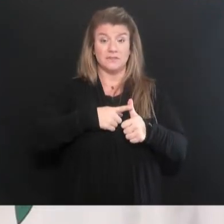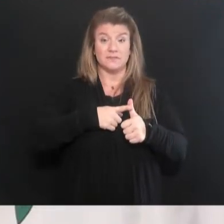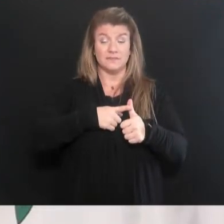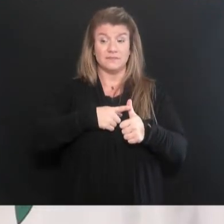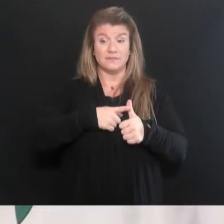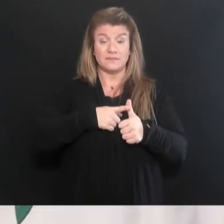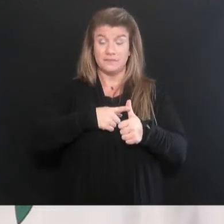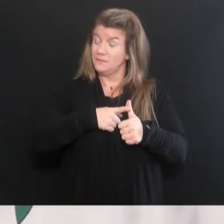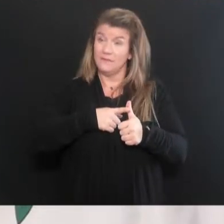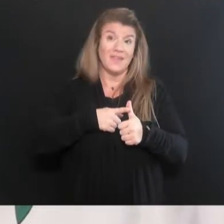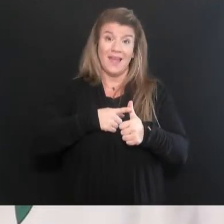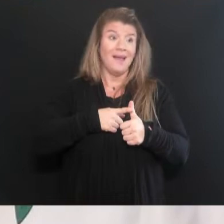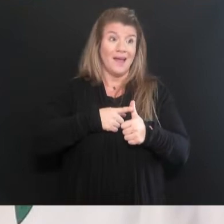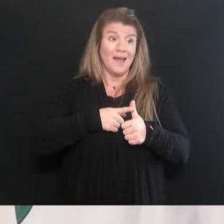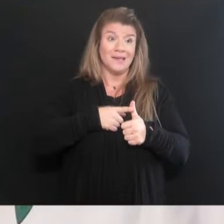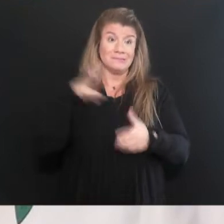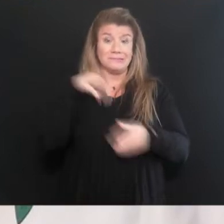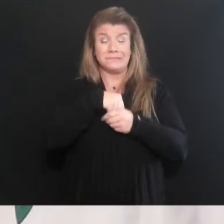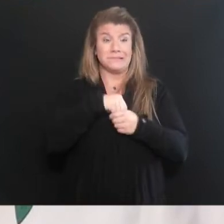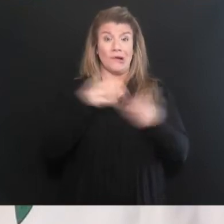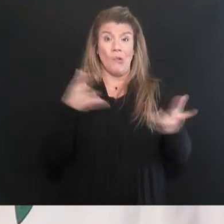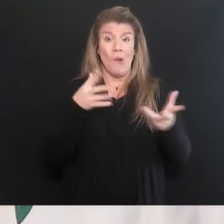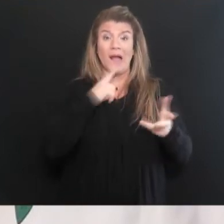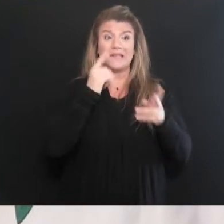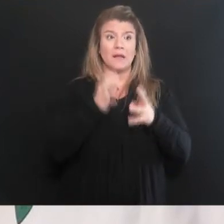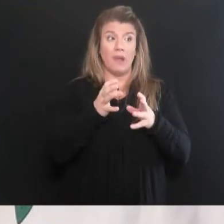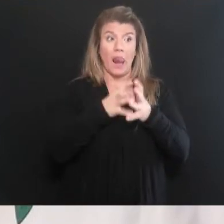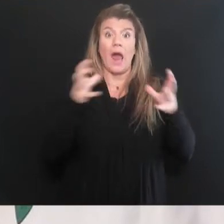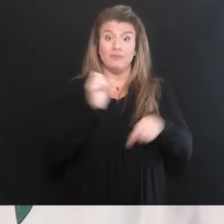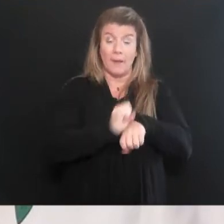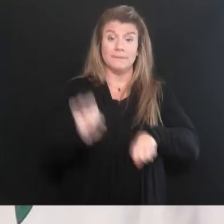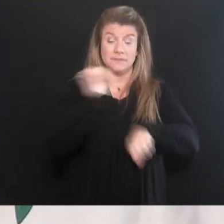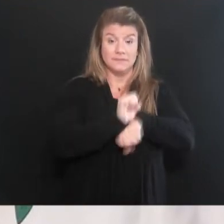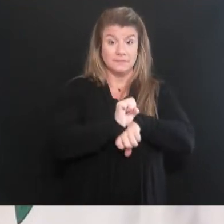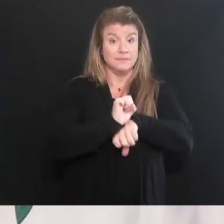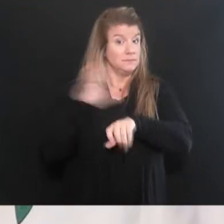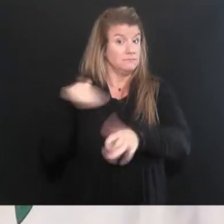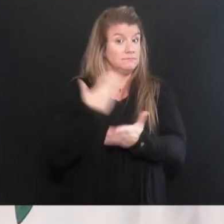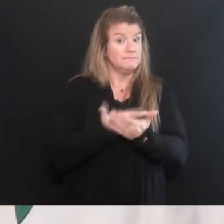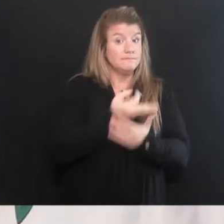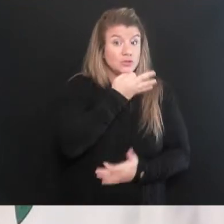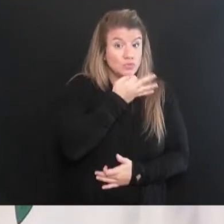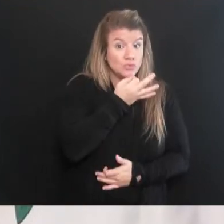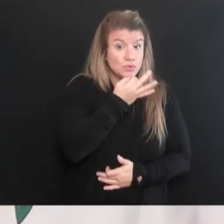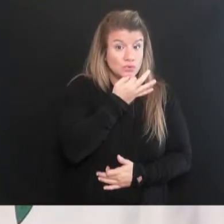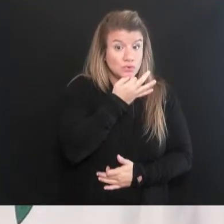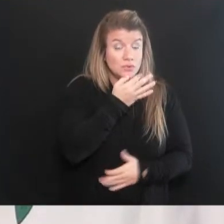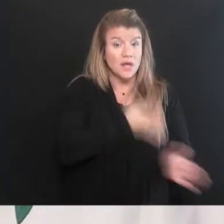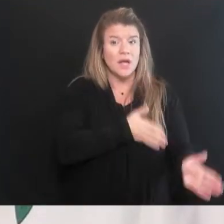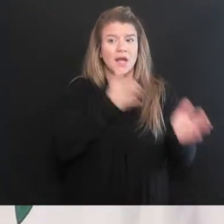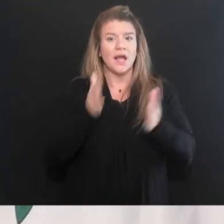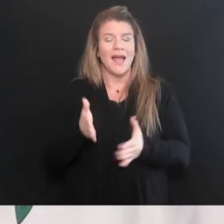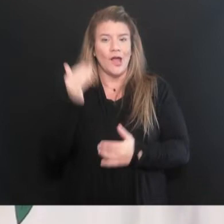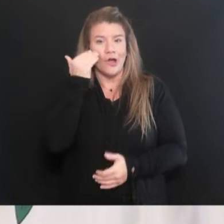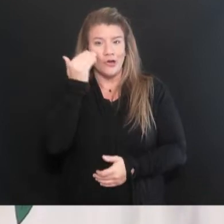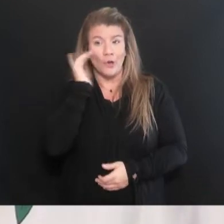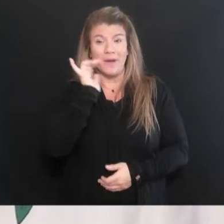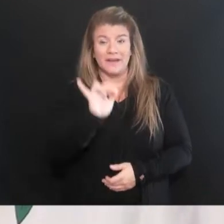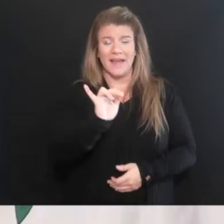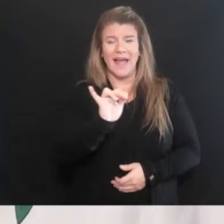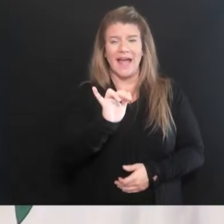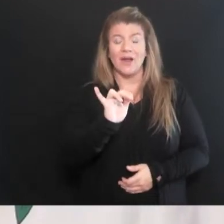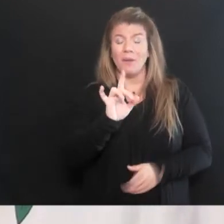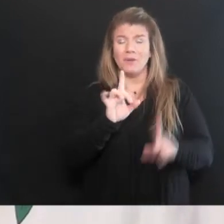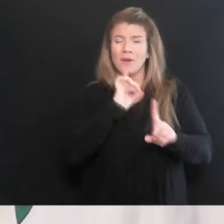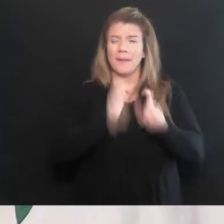is a significant amount of jobs, are coming. In all of that, probably the key person that I